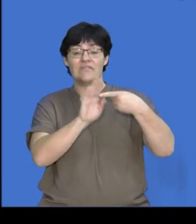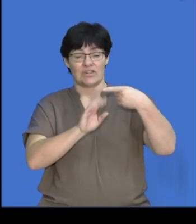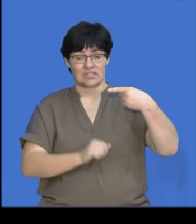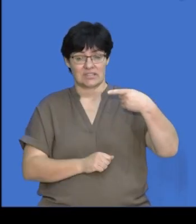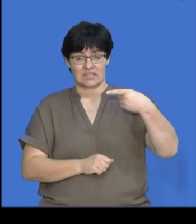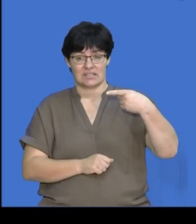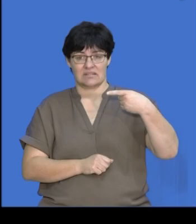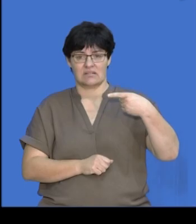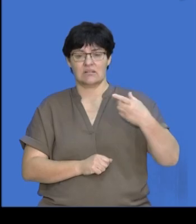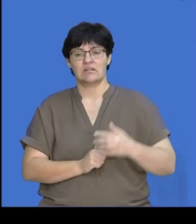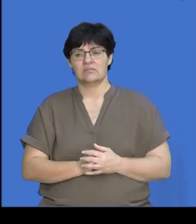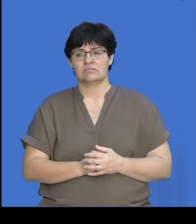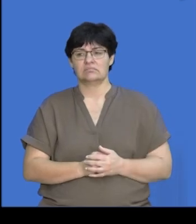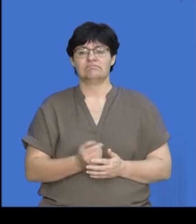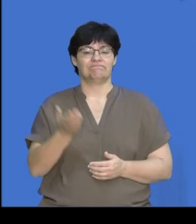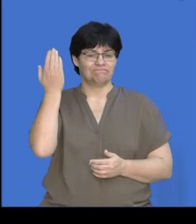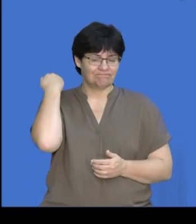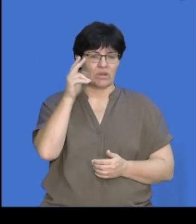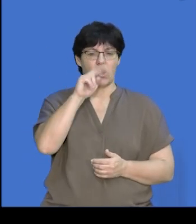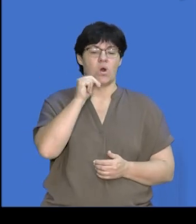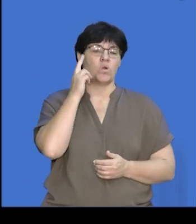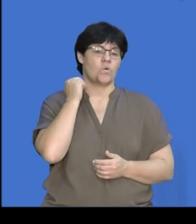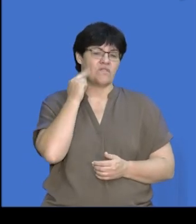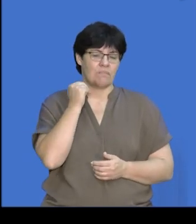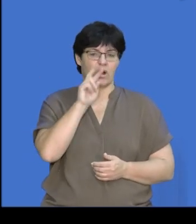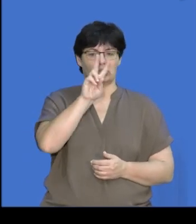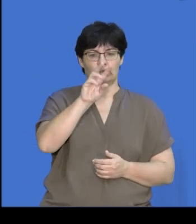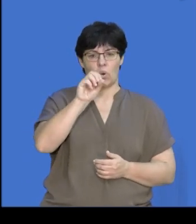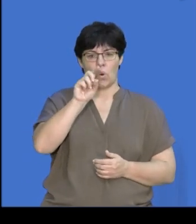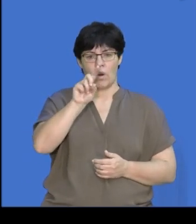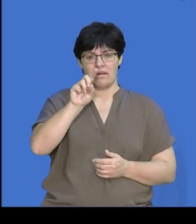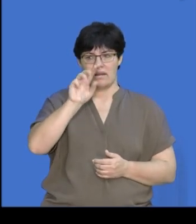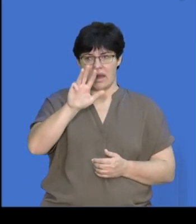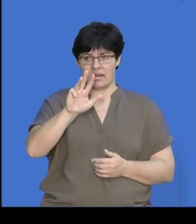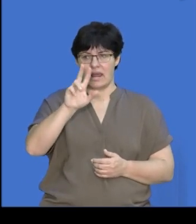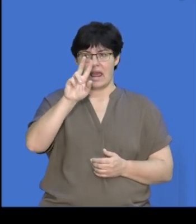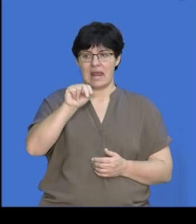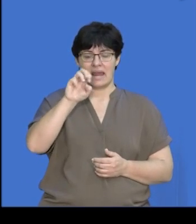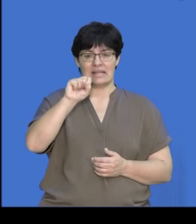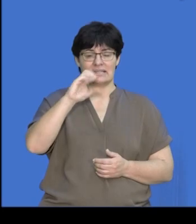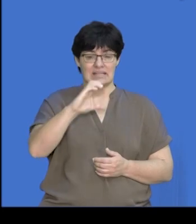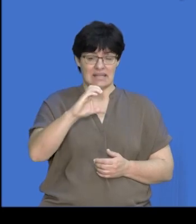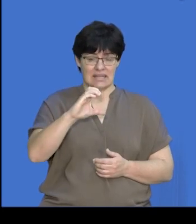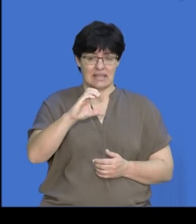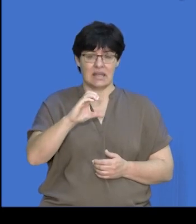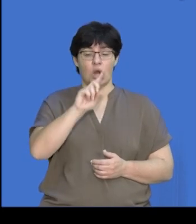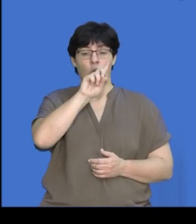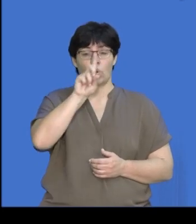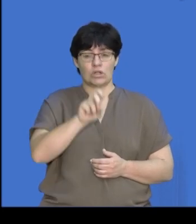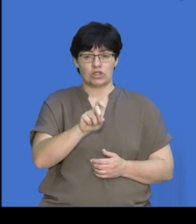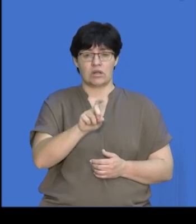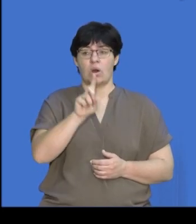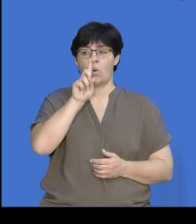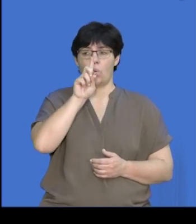we're looking at is from the November 2019 NSC examination, question